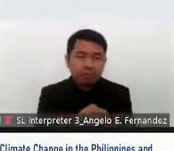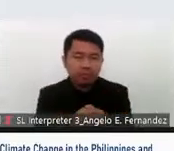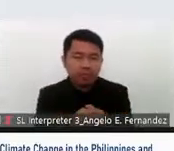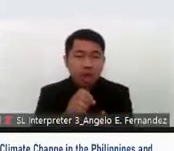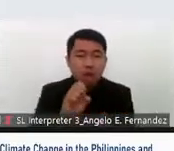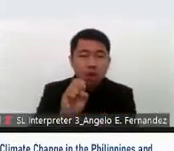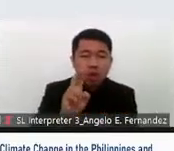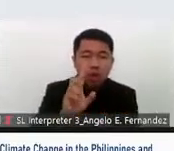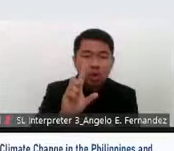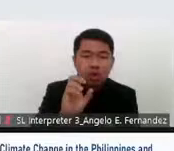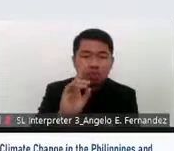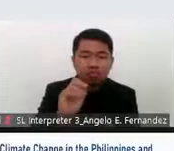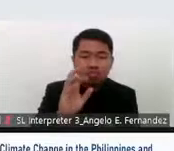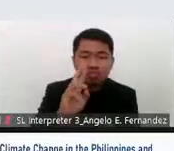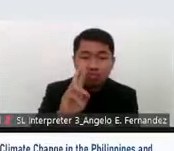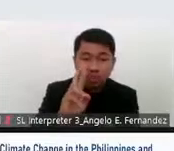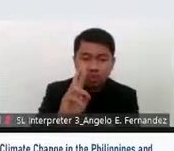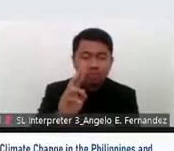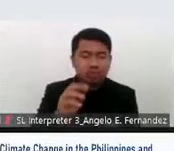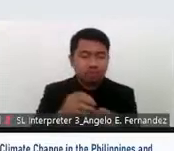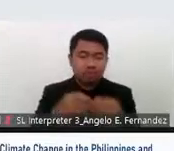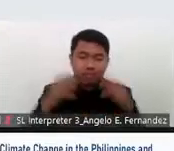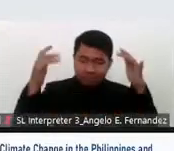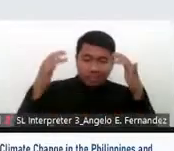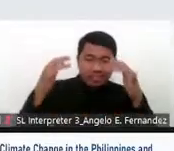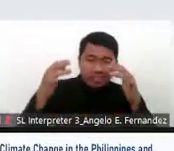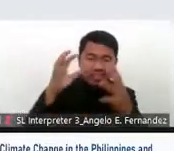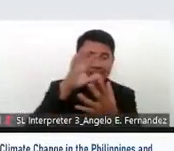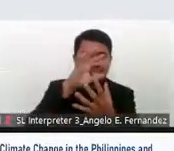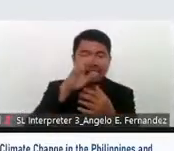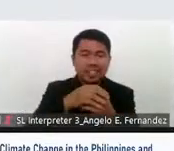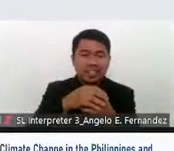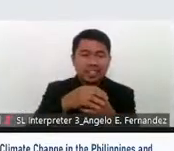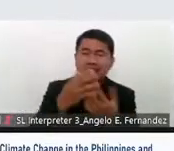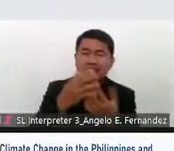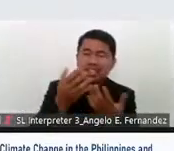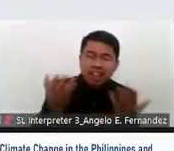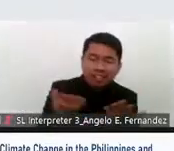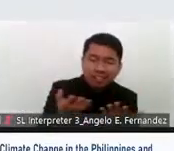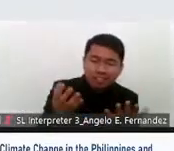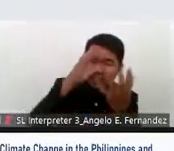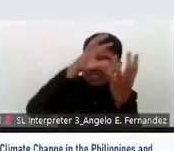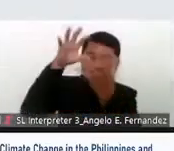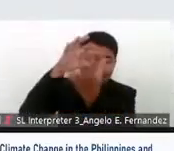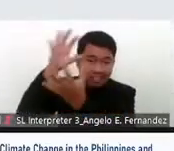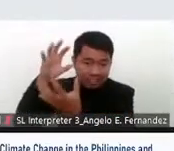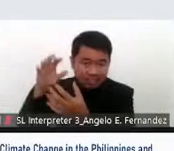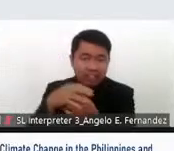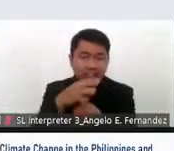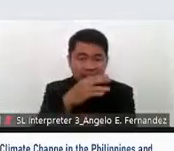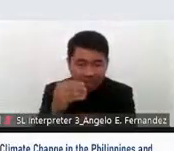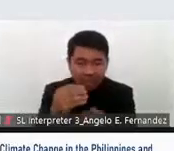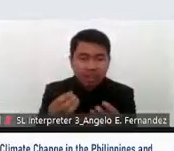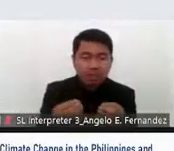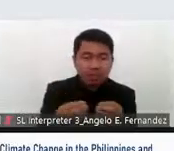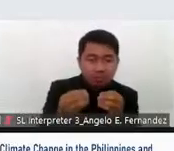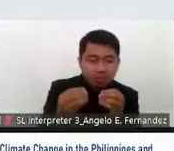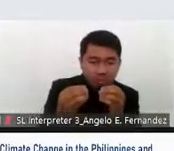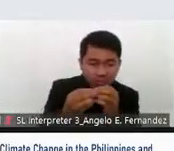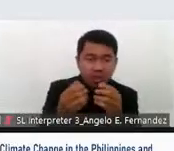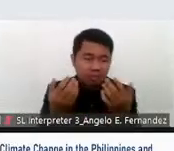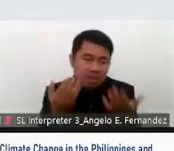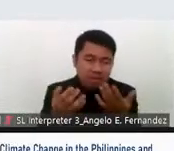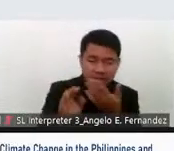atmosphere, but even if it worked, it would only be a stopgap. Eventually, the heat would return. Some offer an